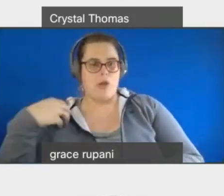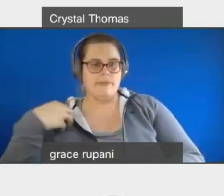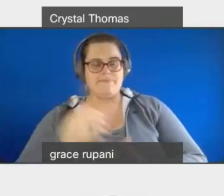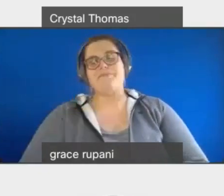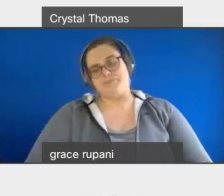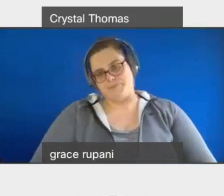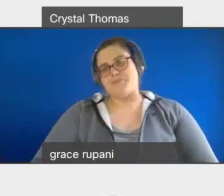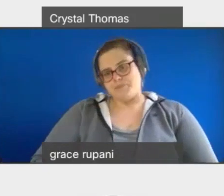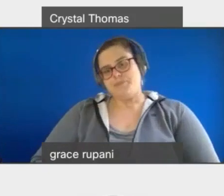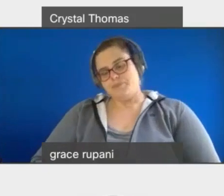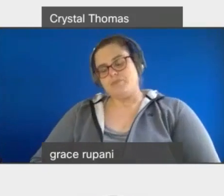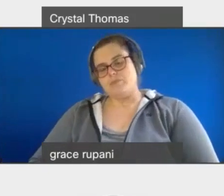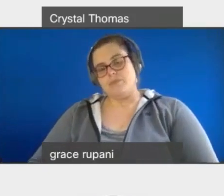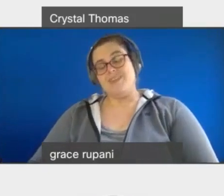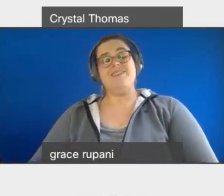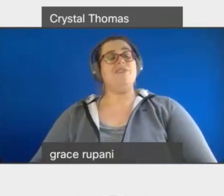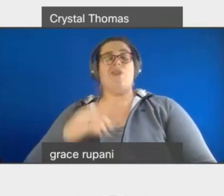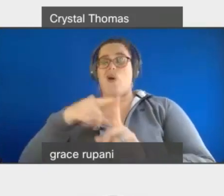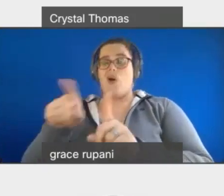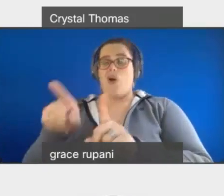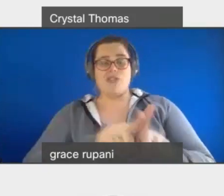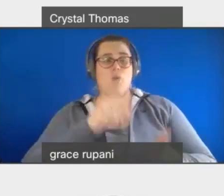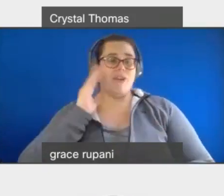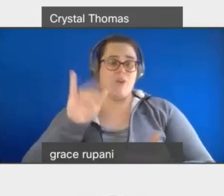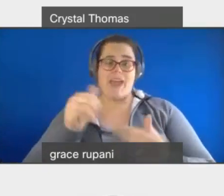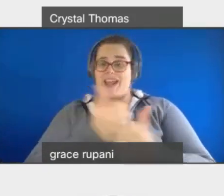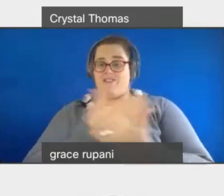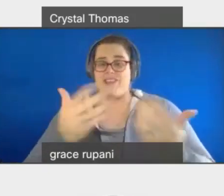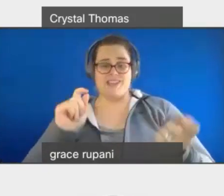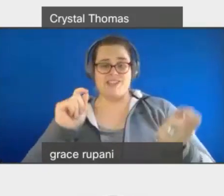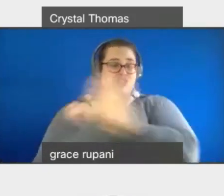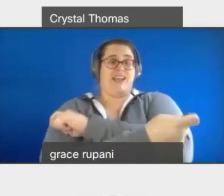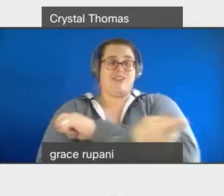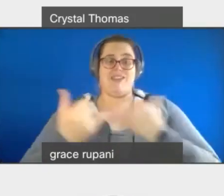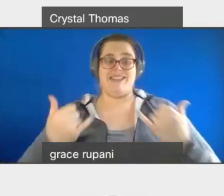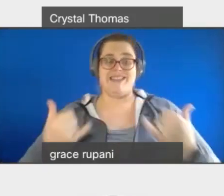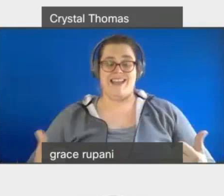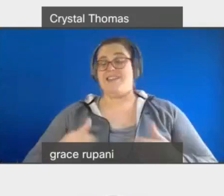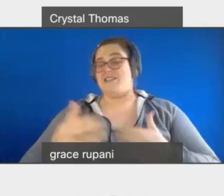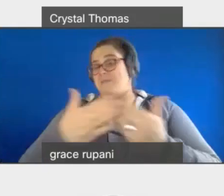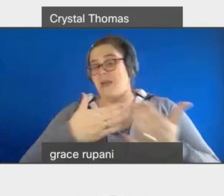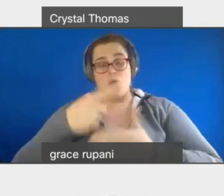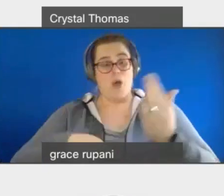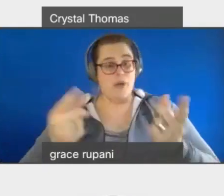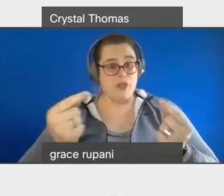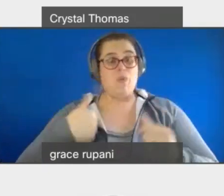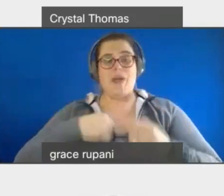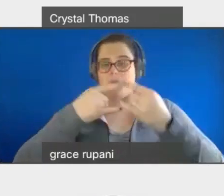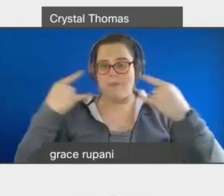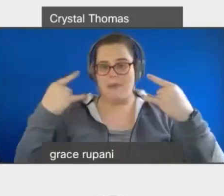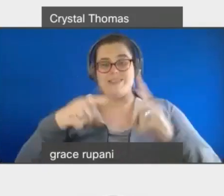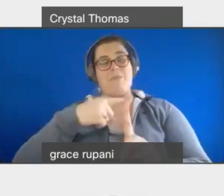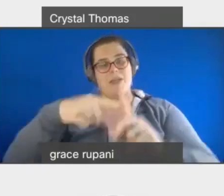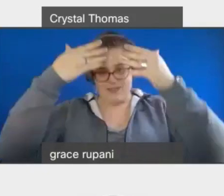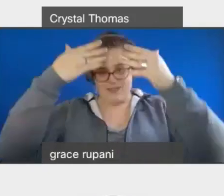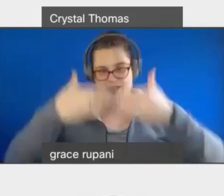we know everything has changed. So one of the things that we're doing, no matter what, we are wearing masks and we have our face shield. So even